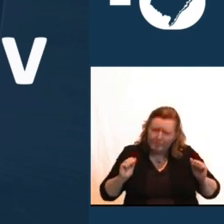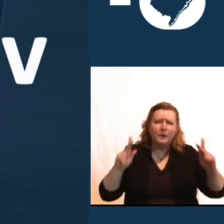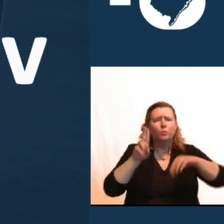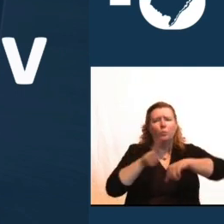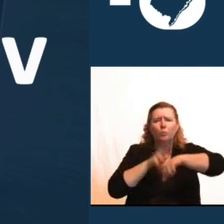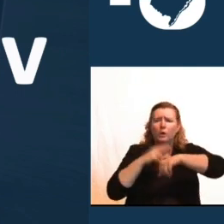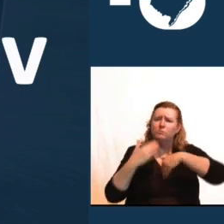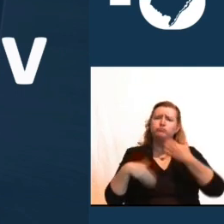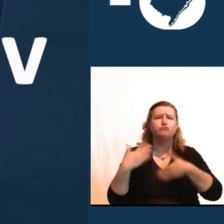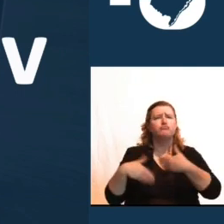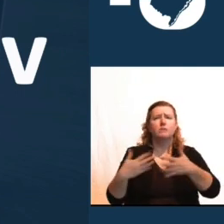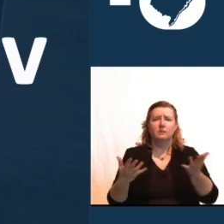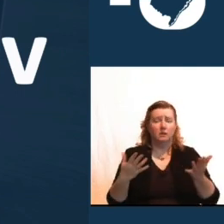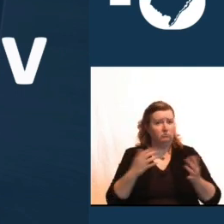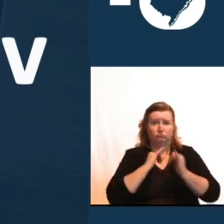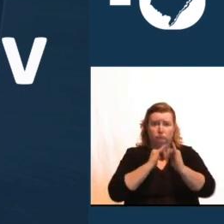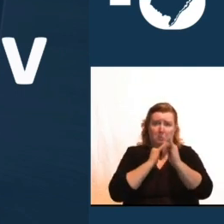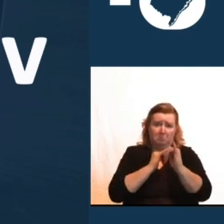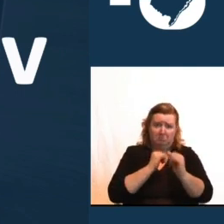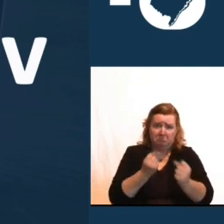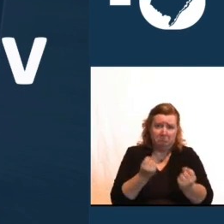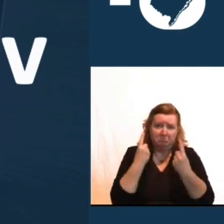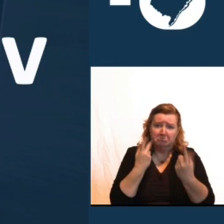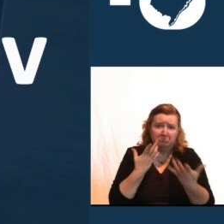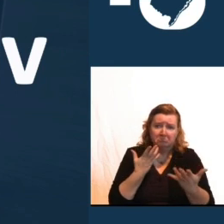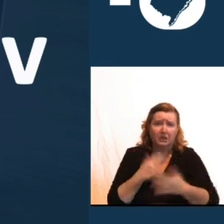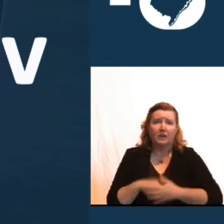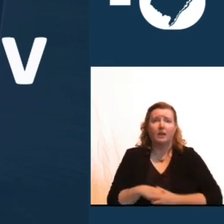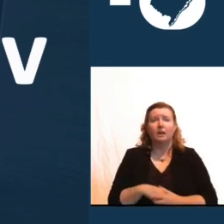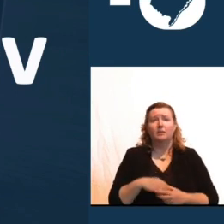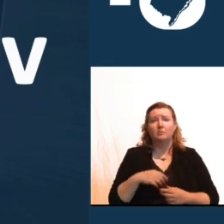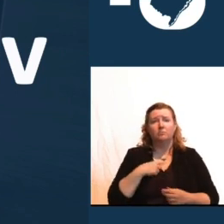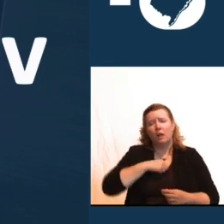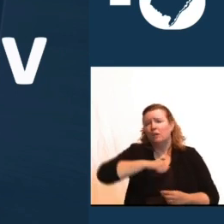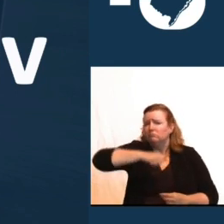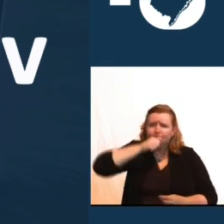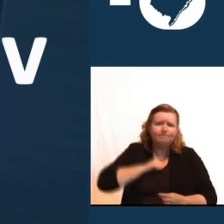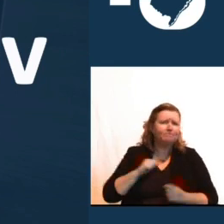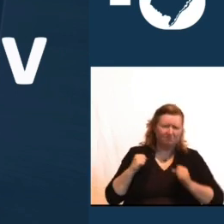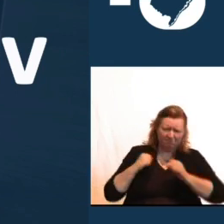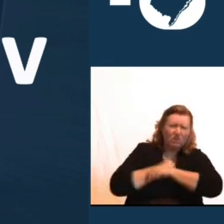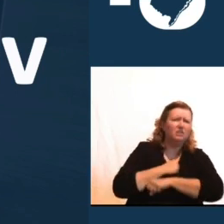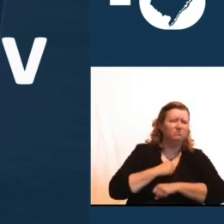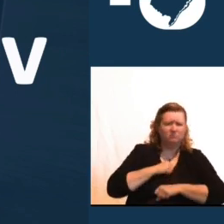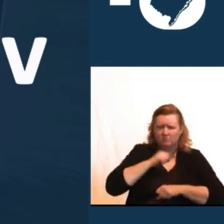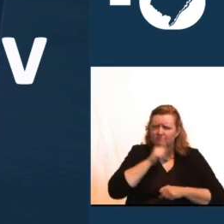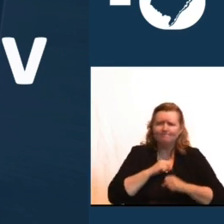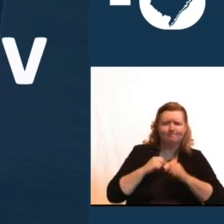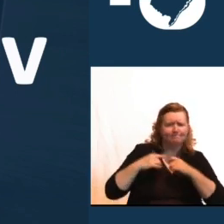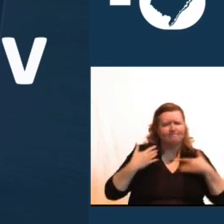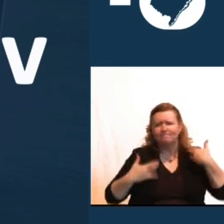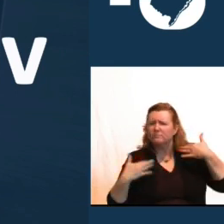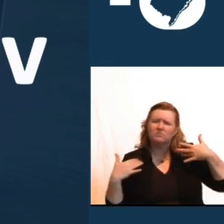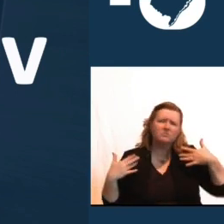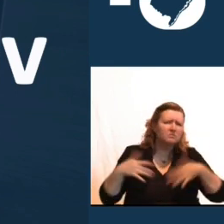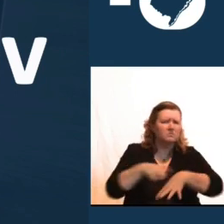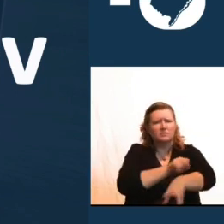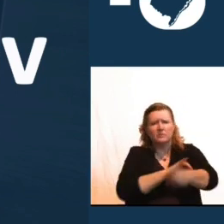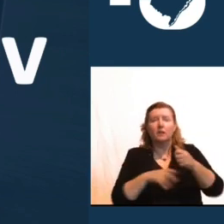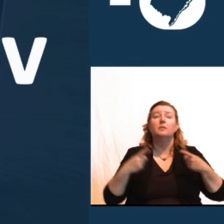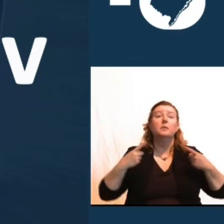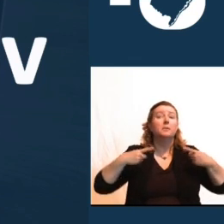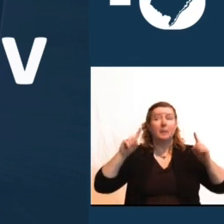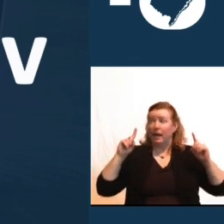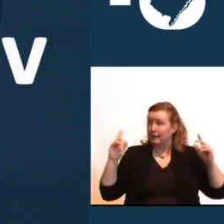some more. That's why we're at this point today. With all we have done to ensure the preparedness of our healthcare system, and with